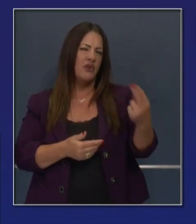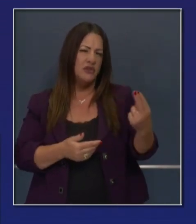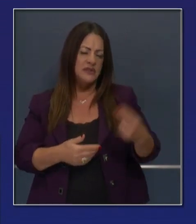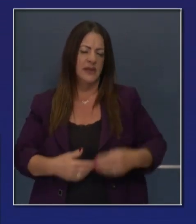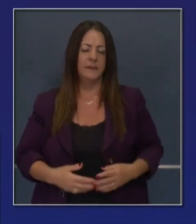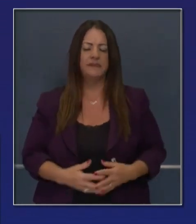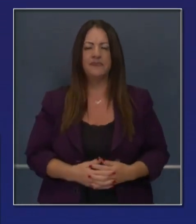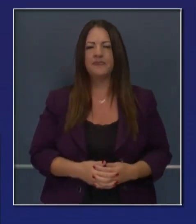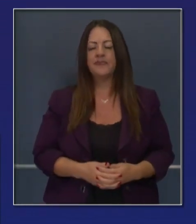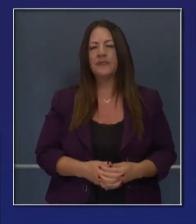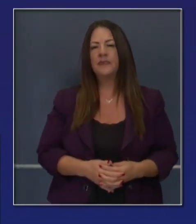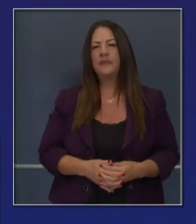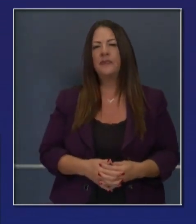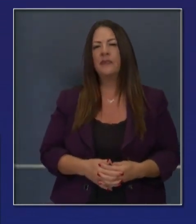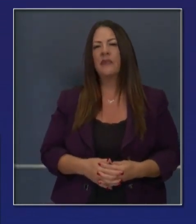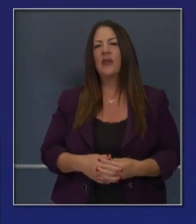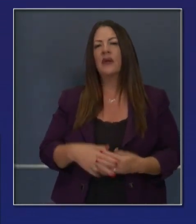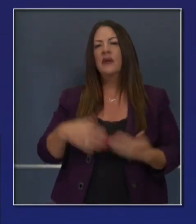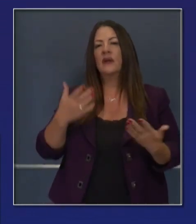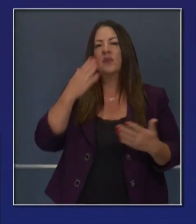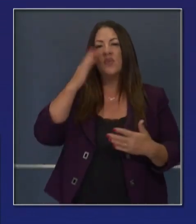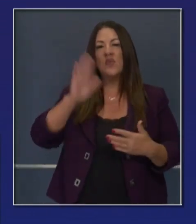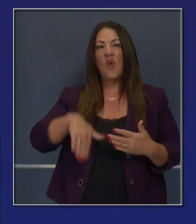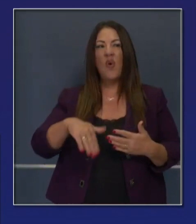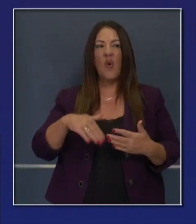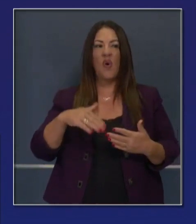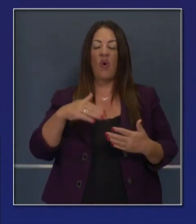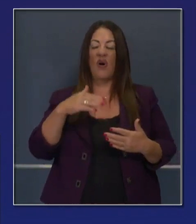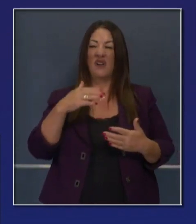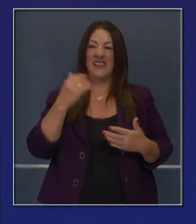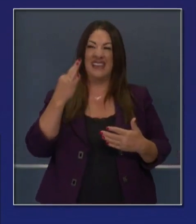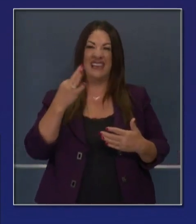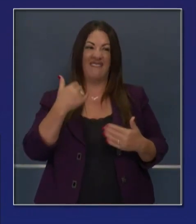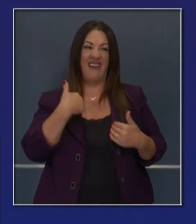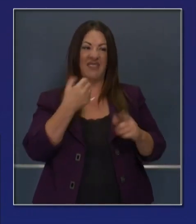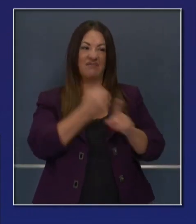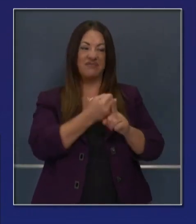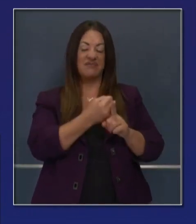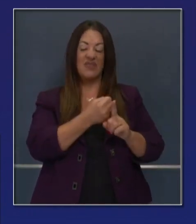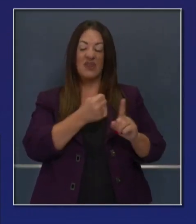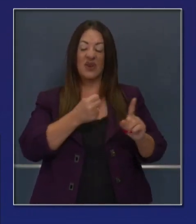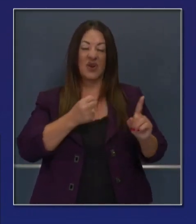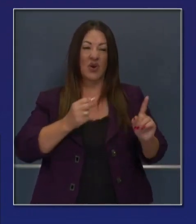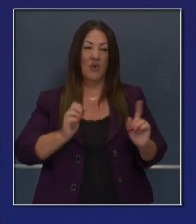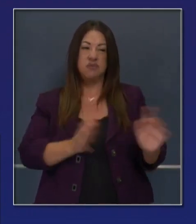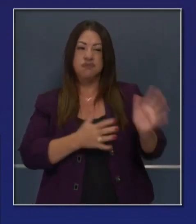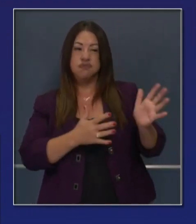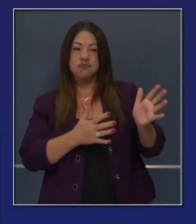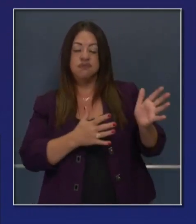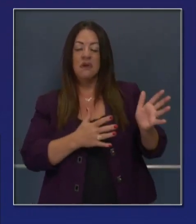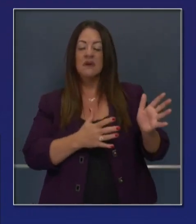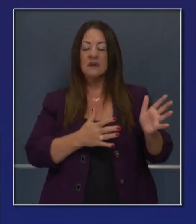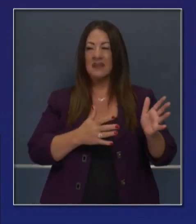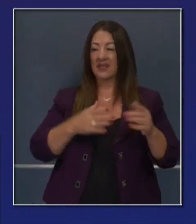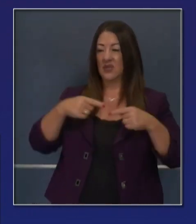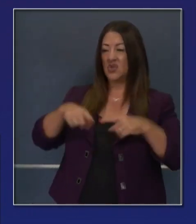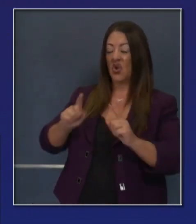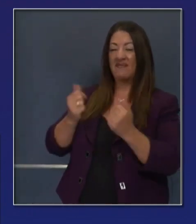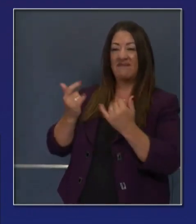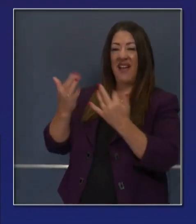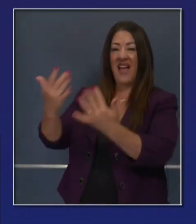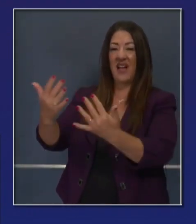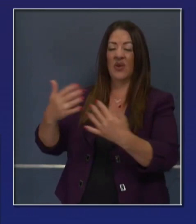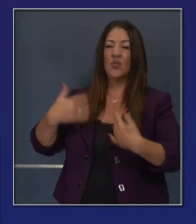these challenges induced by the winds now and some of the wildfires that we've experienced, some 42